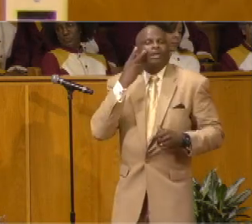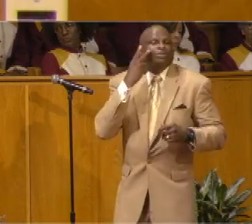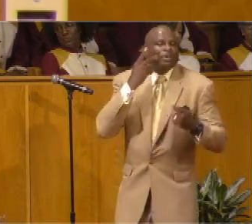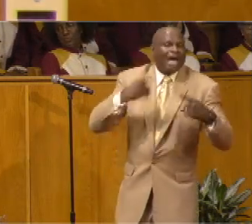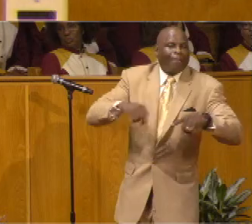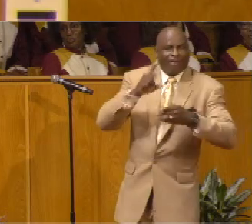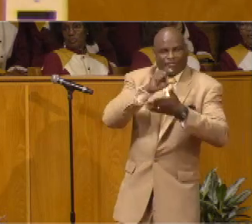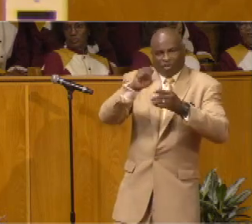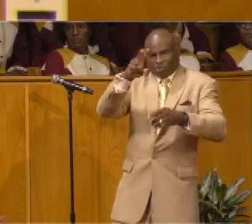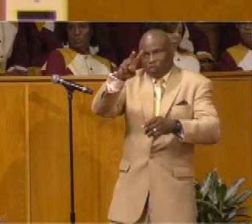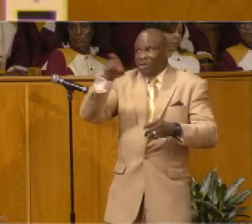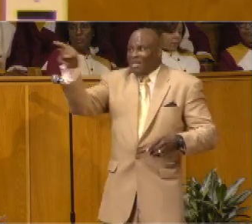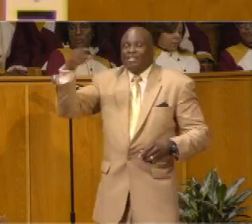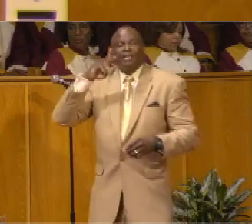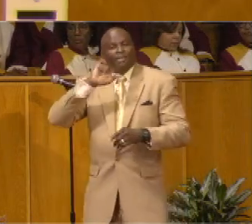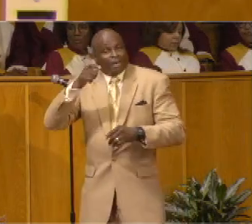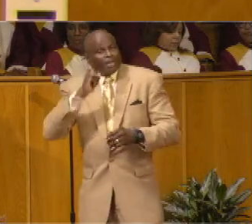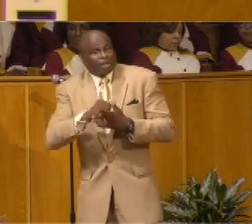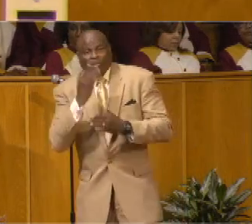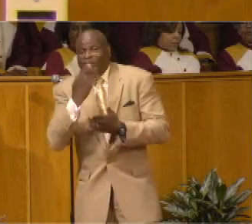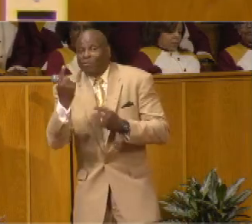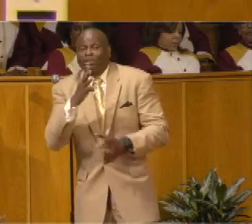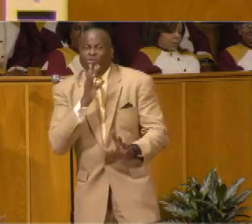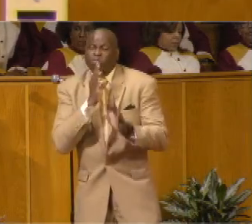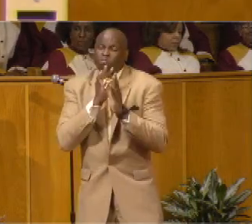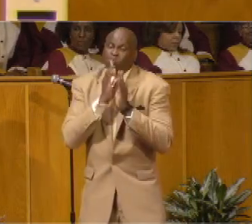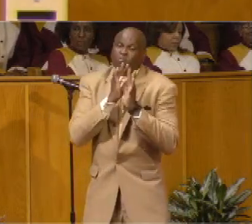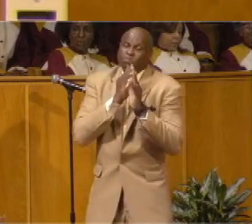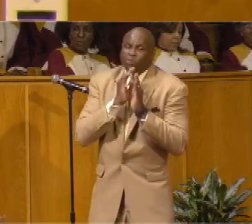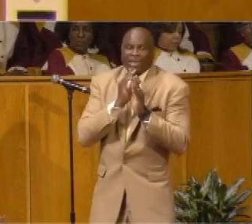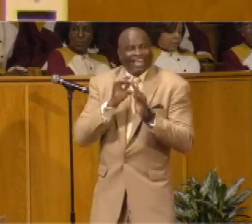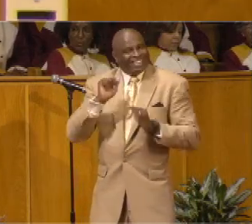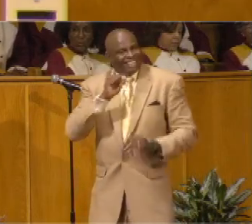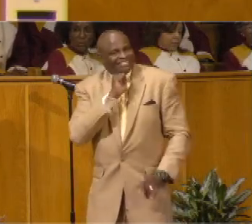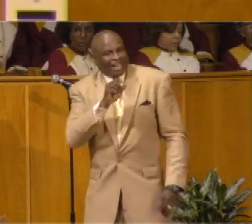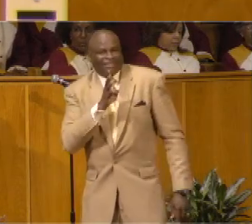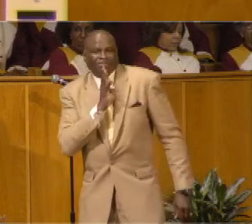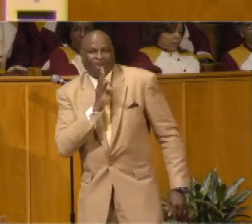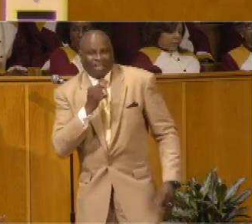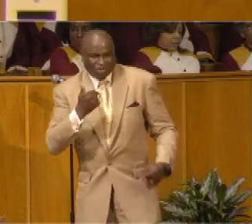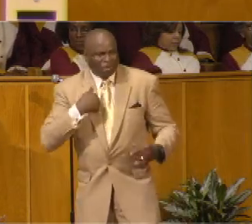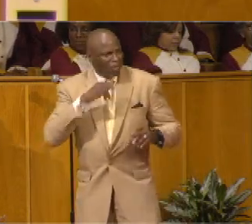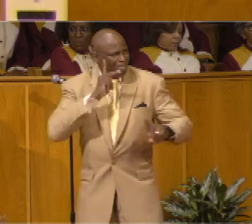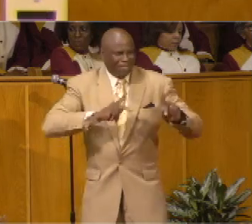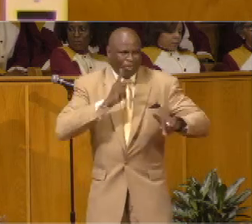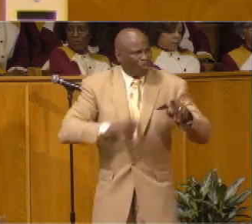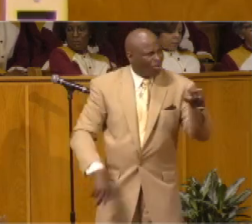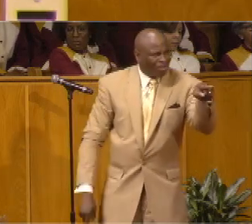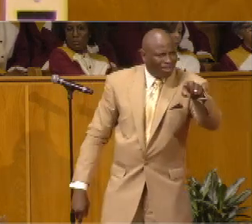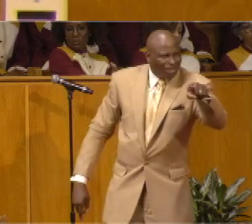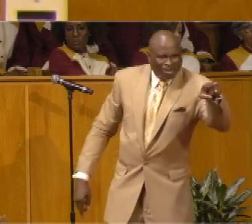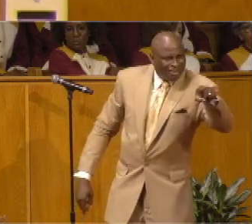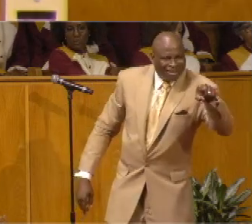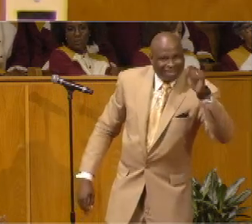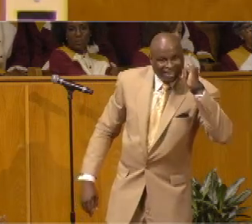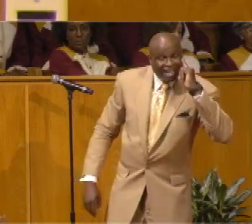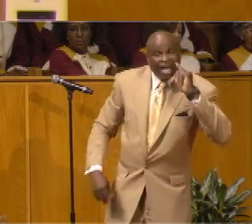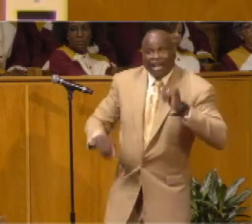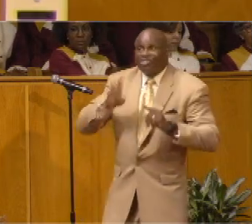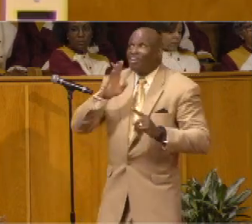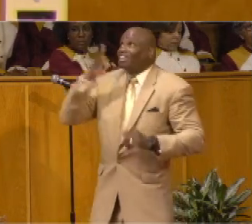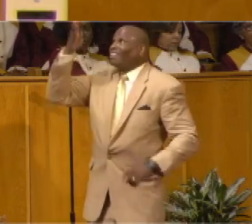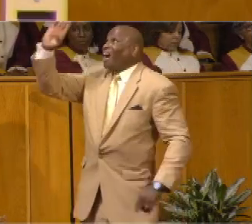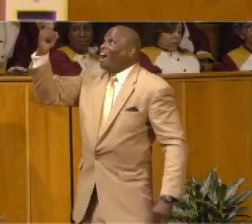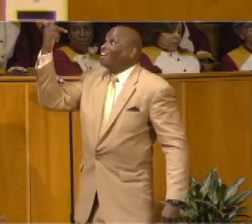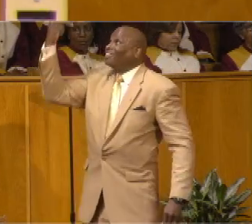in verse 2 of our text. Paul says, listen, when someone speaks in tongues, they're not speaking to men. They're speaking to